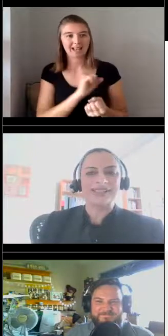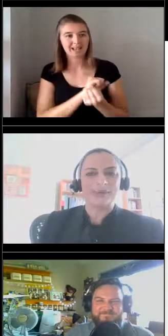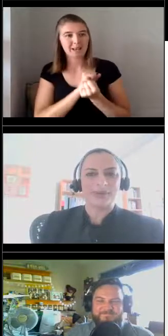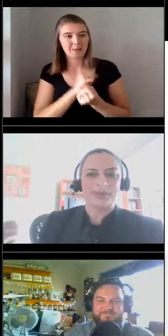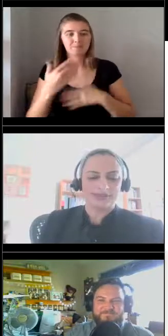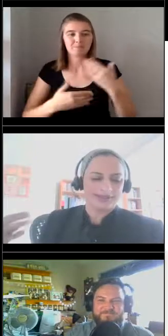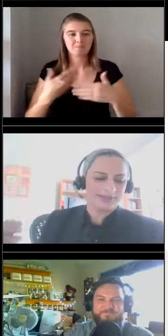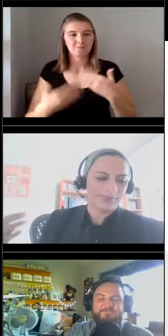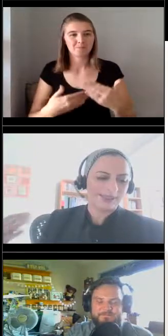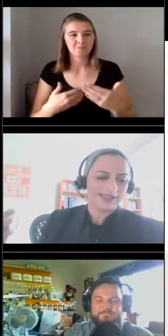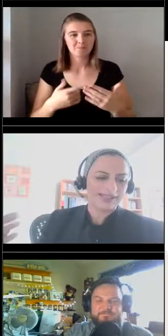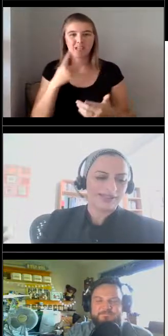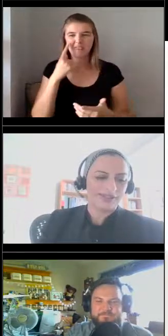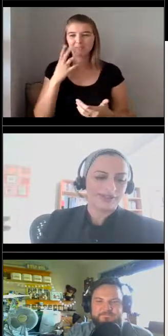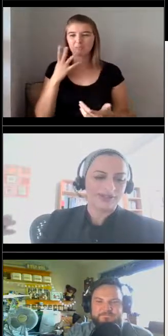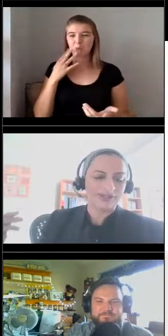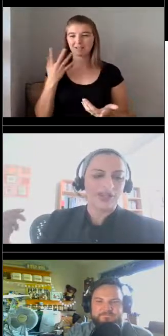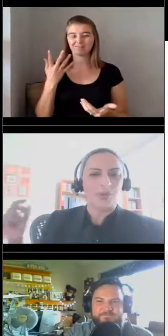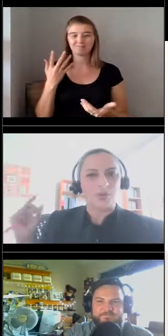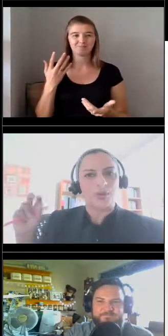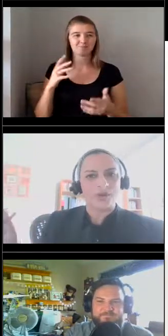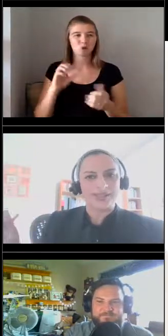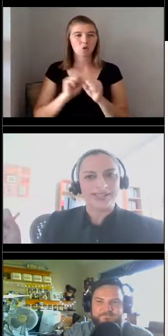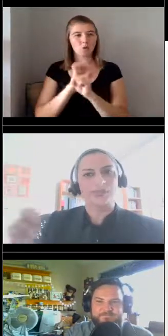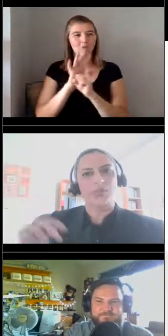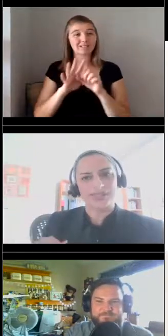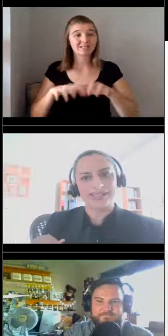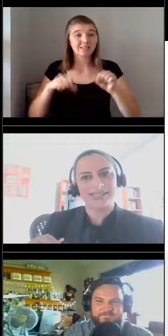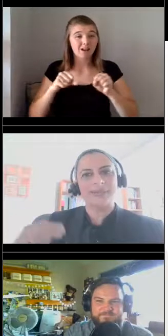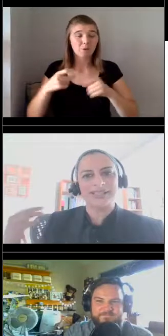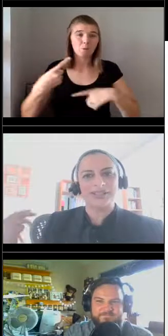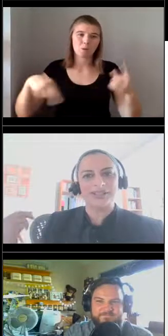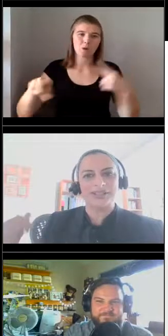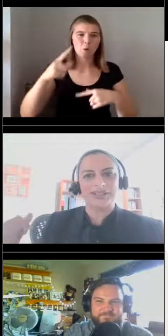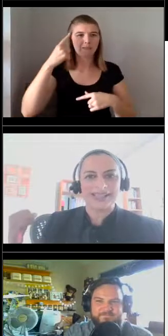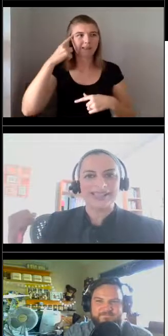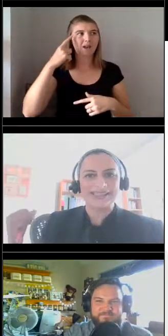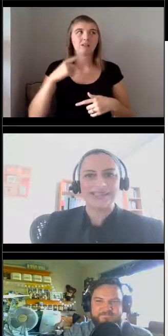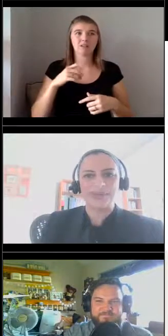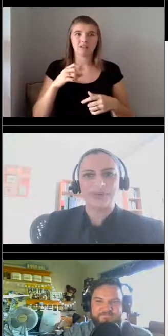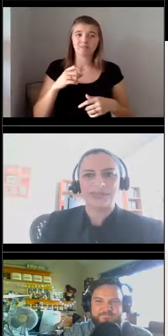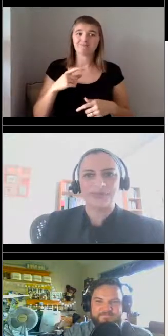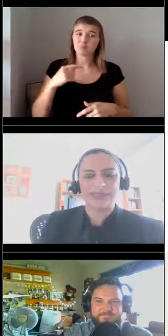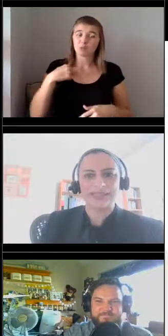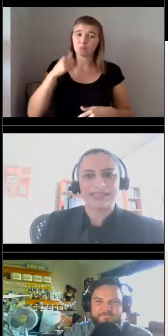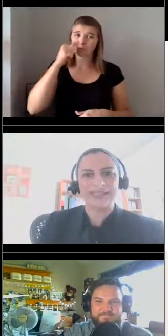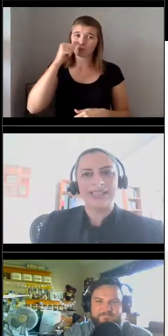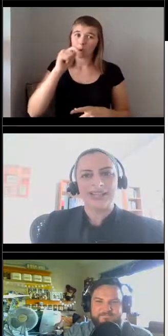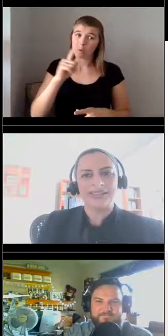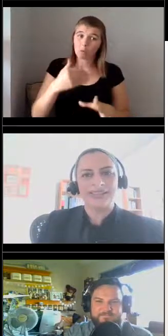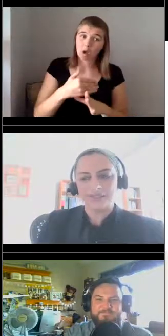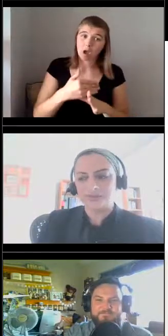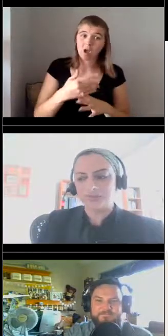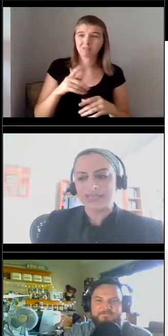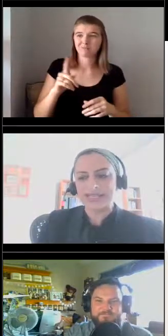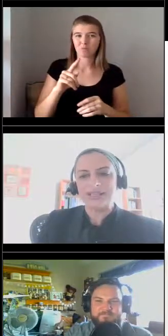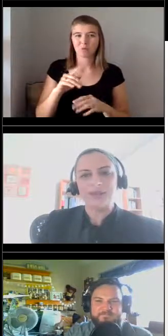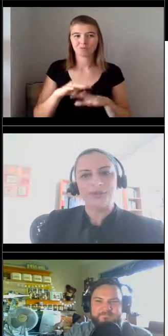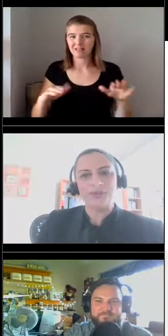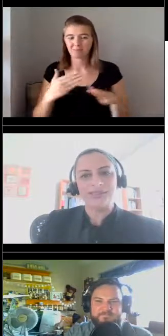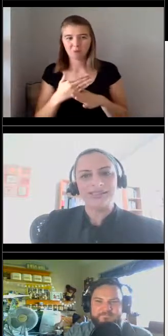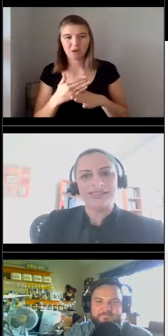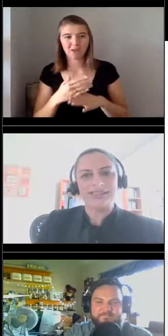preconceived perspectives around what works and what doesn't based on legacy ways of working. And this has